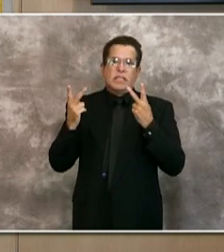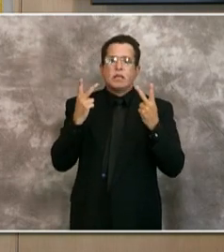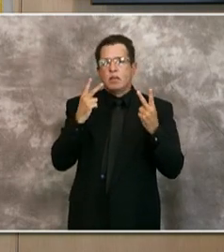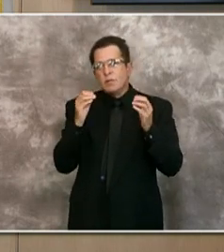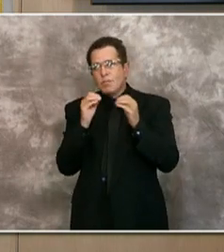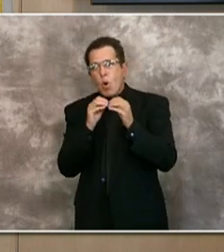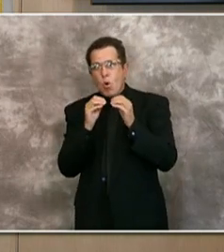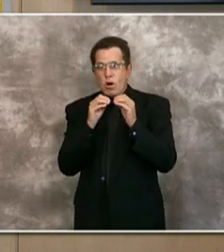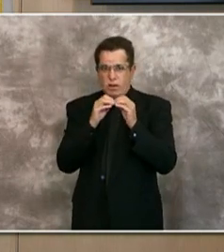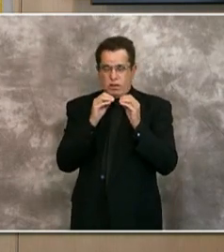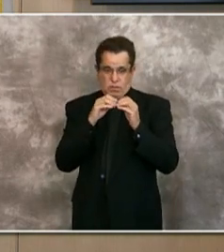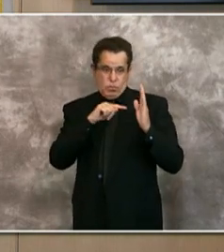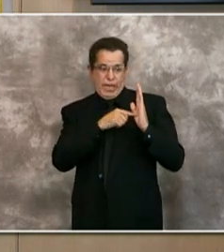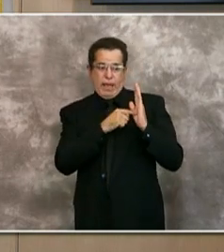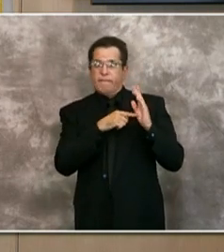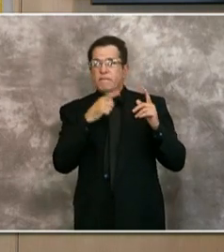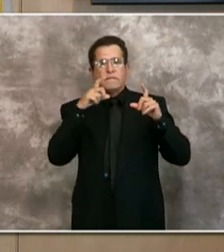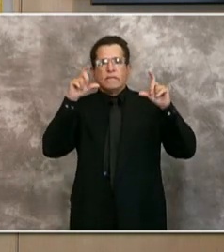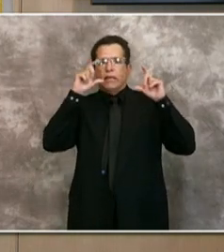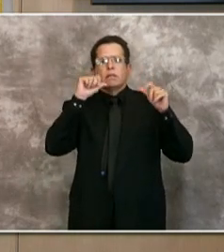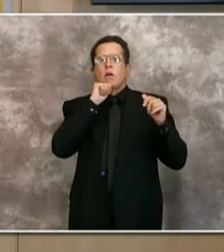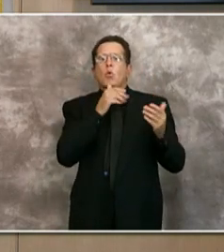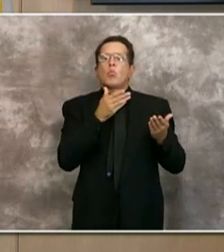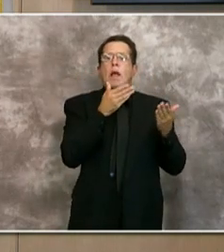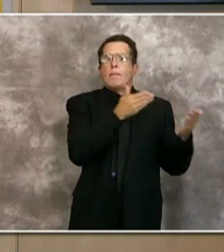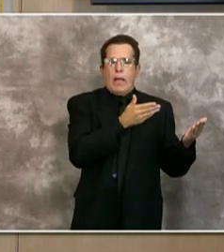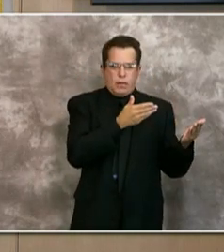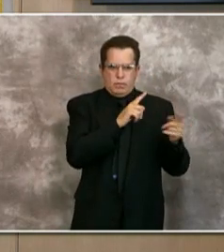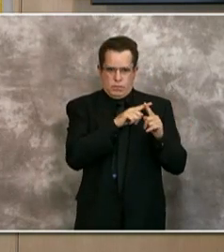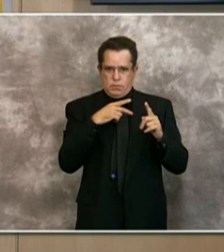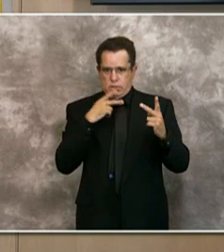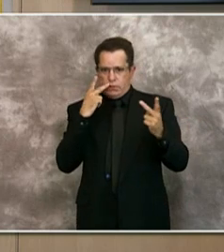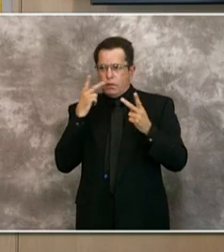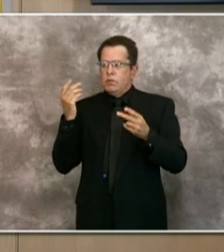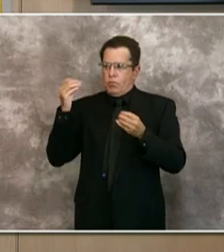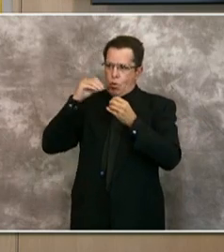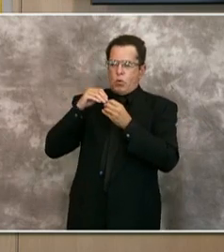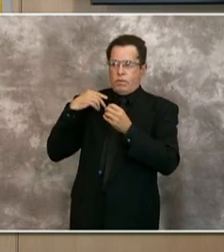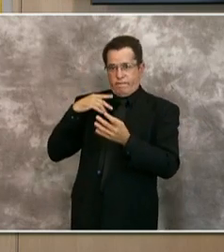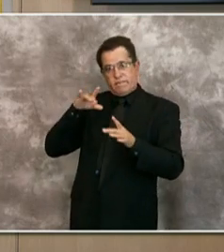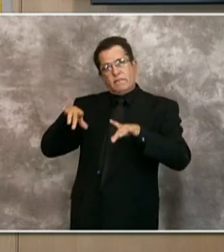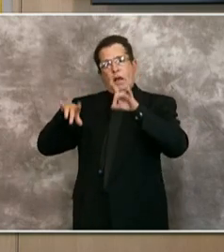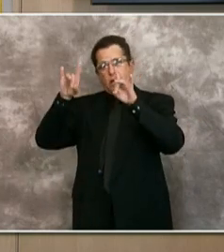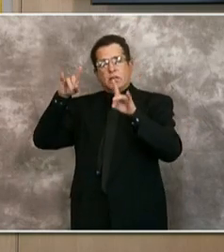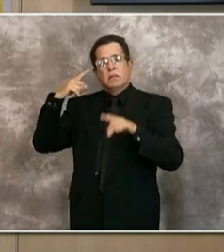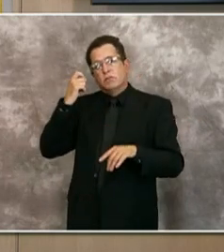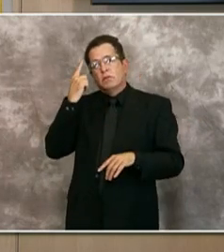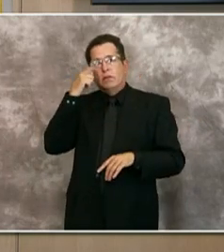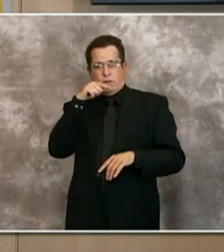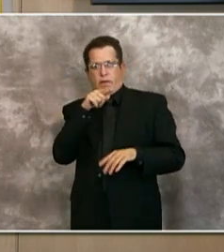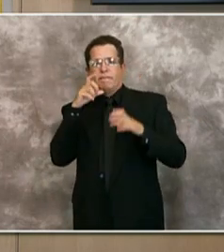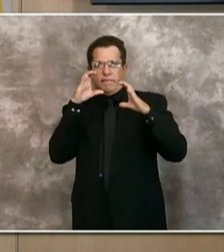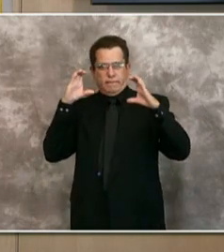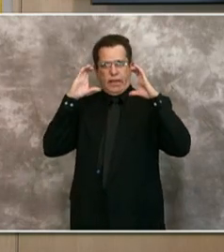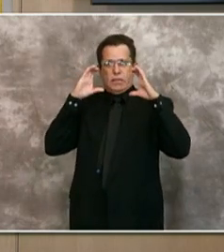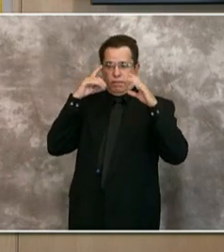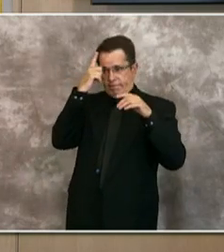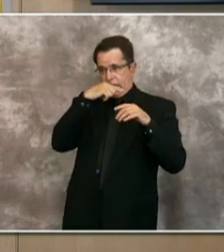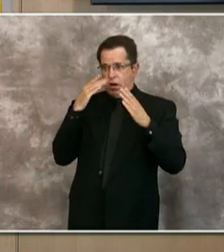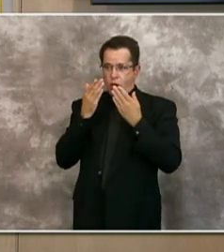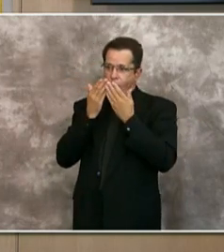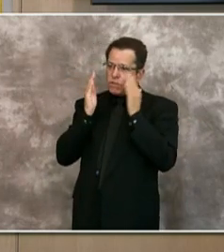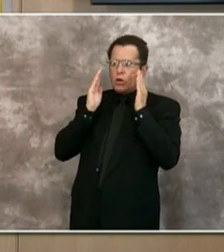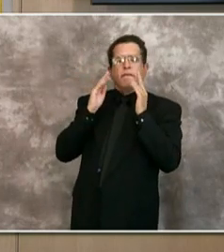the outset, face coverings were not recommended. And then as more was understood and learned, we came to the realization that face coverings play a